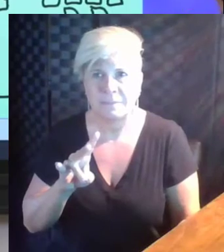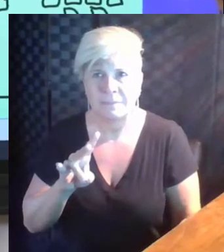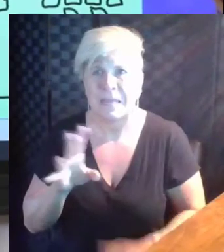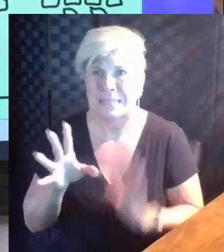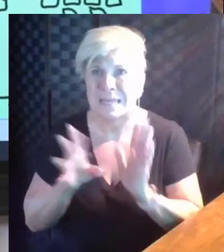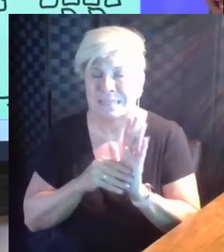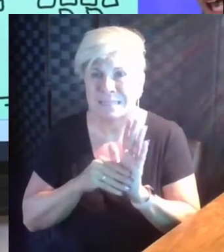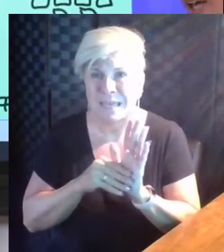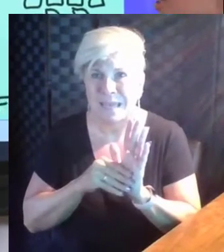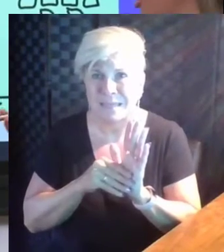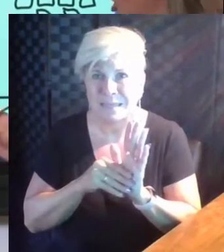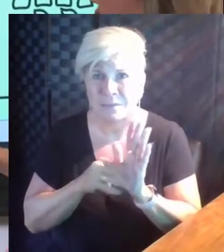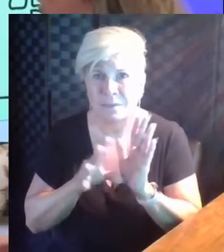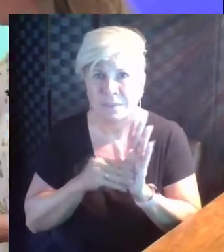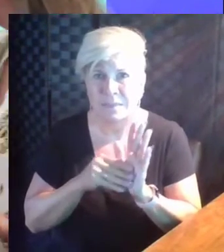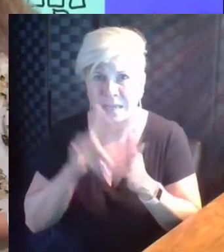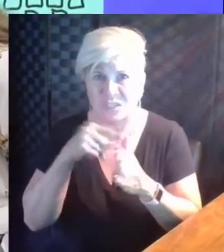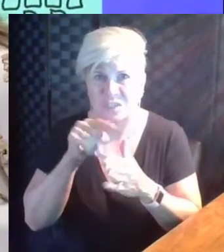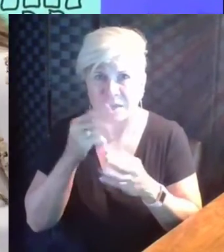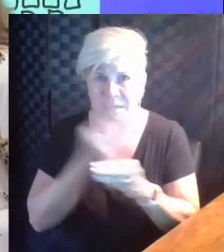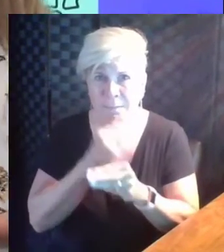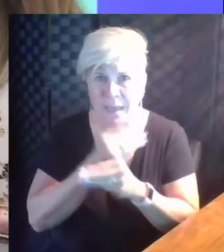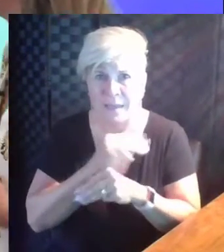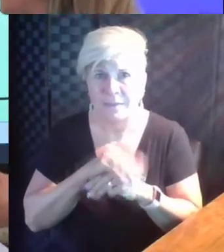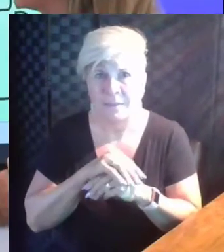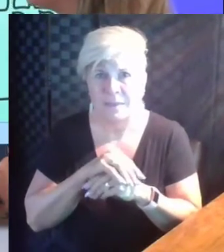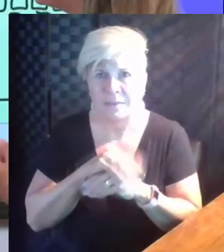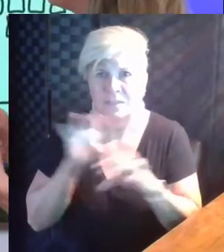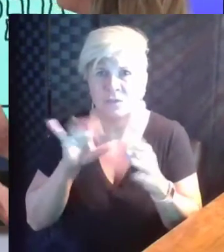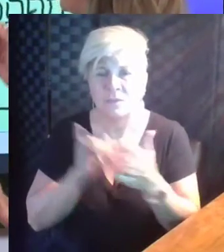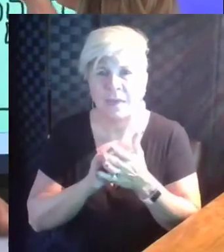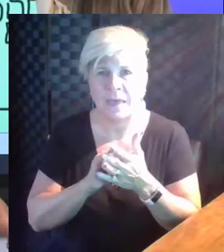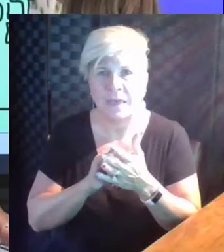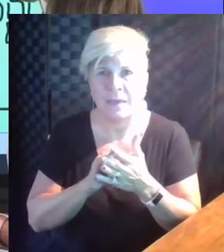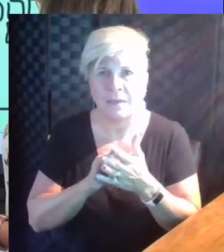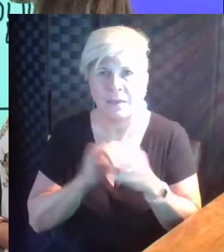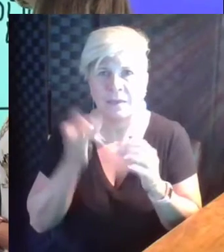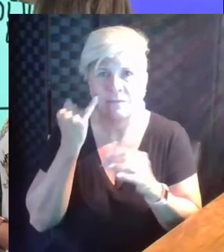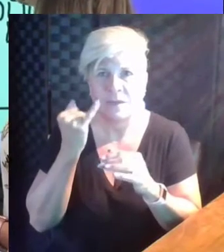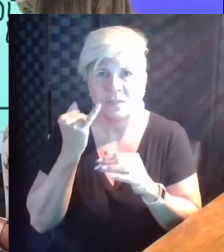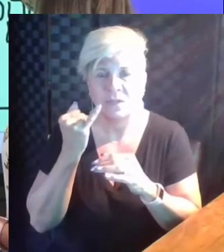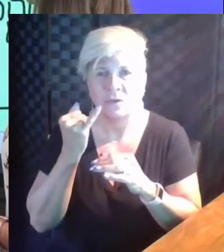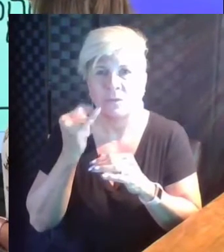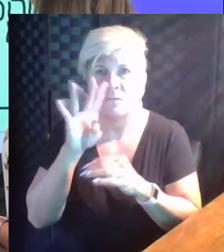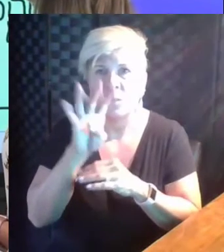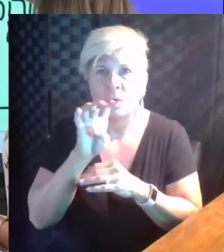Let's add. Can we add to check our math? Let's do that. If I do